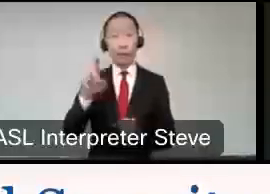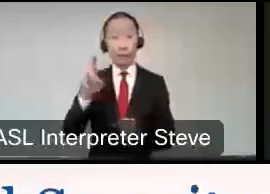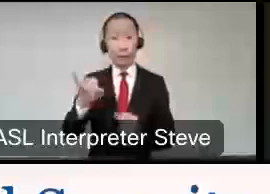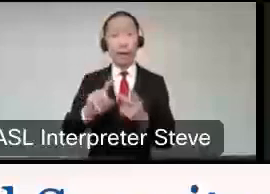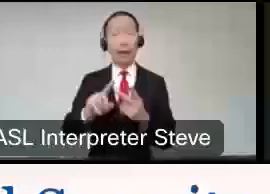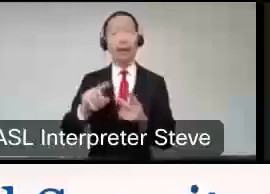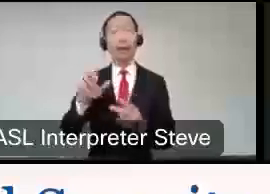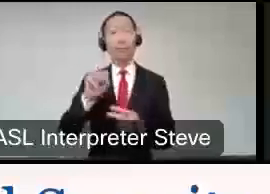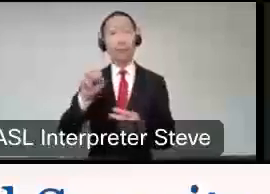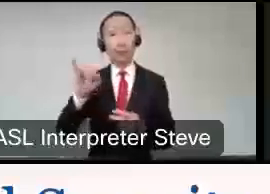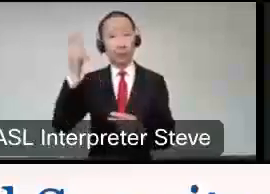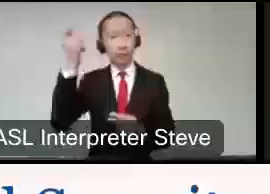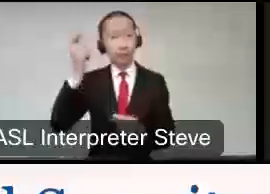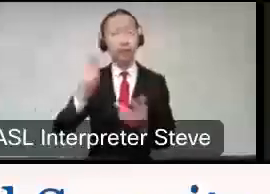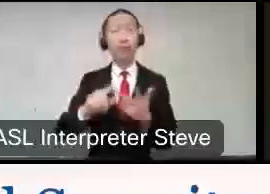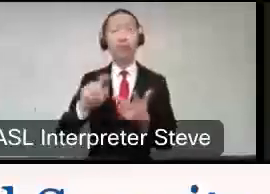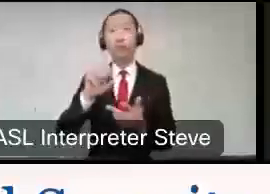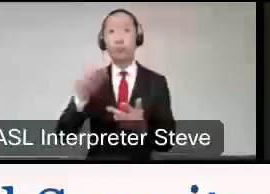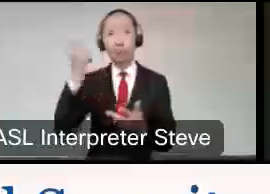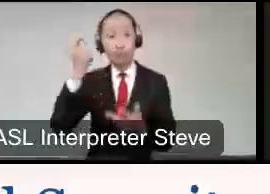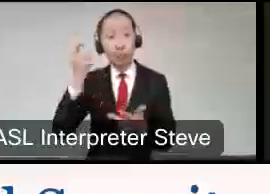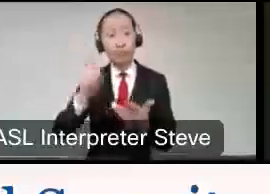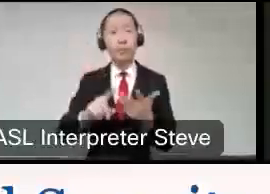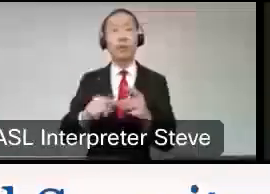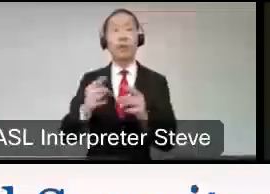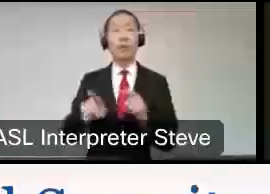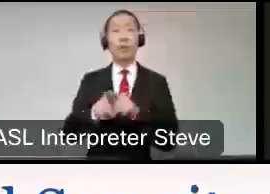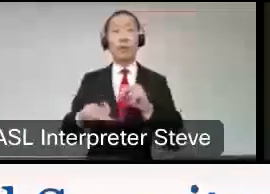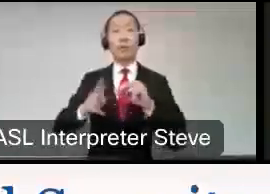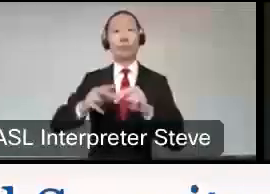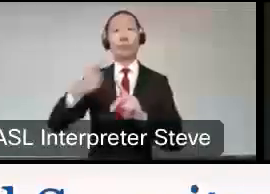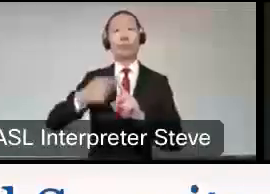retirement, but helps increase your monthly benefit amount that you would receive.